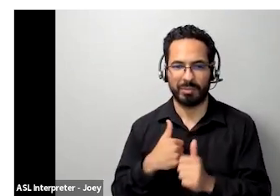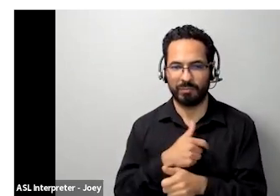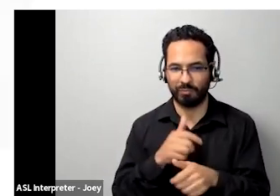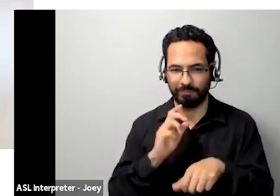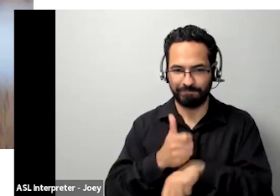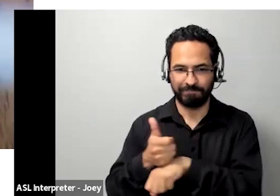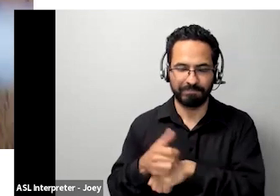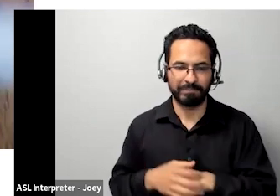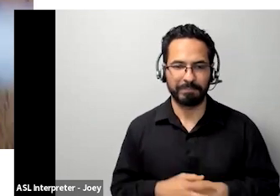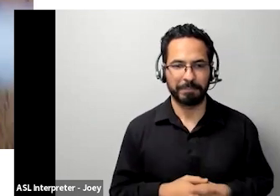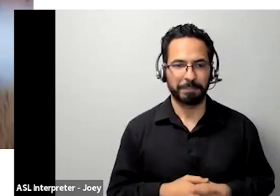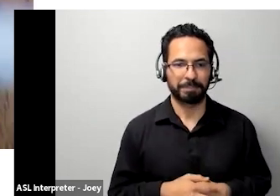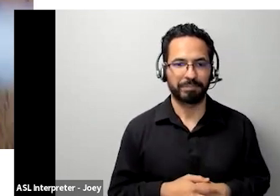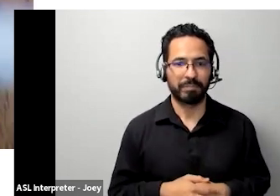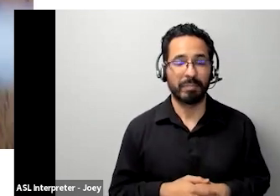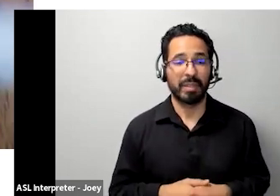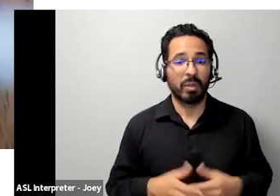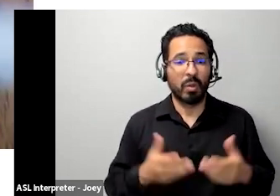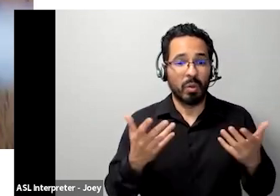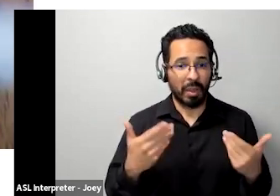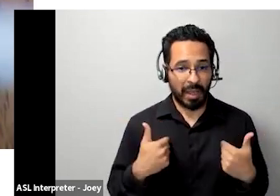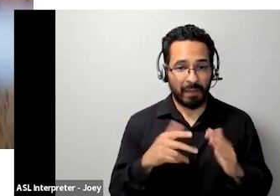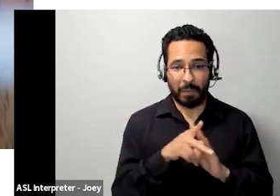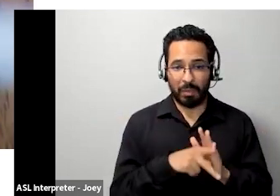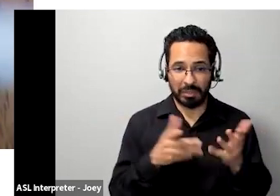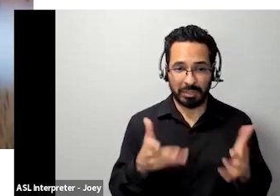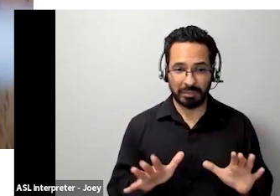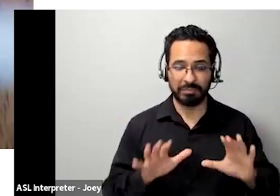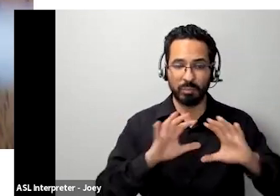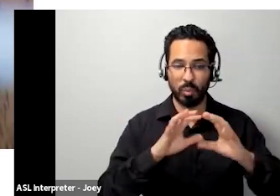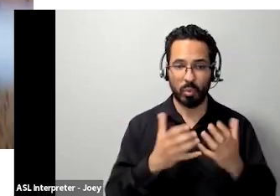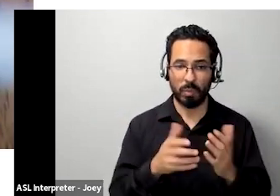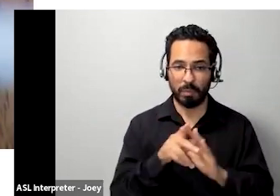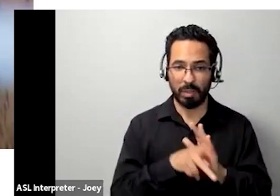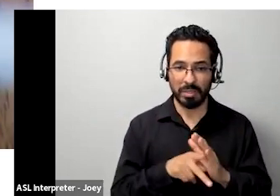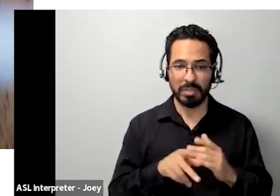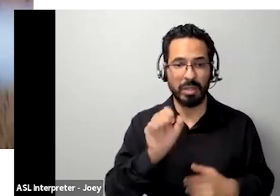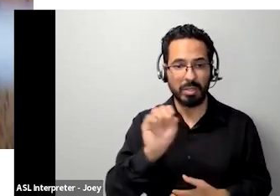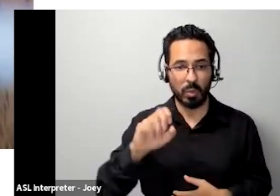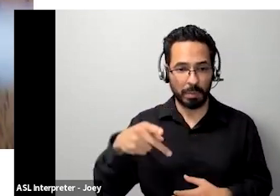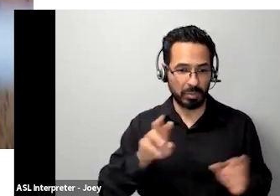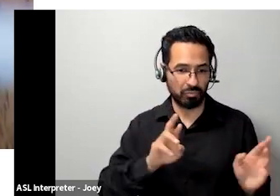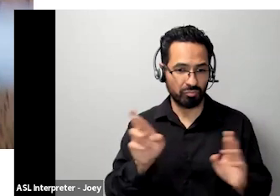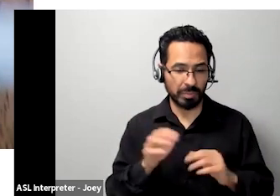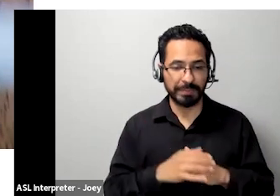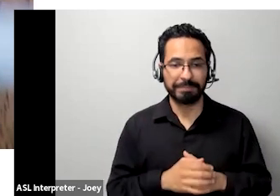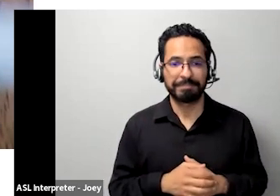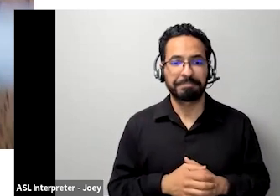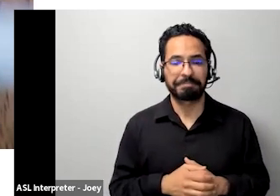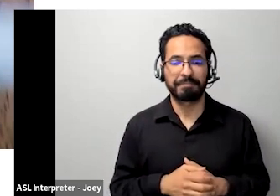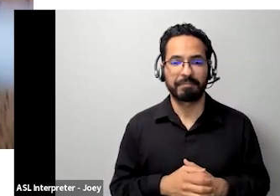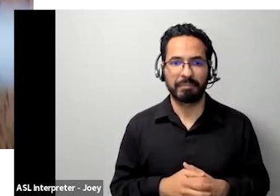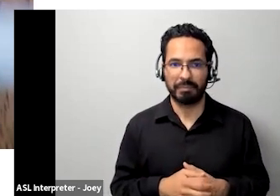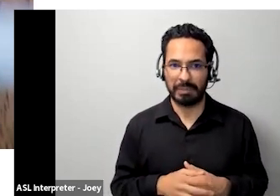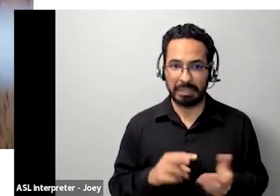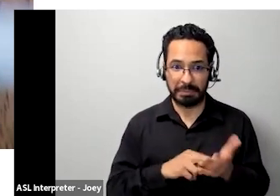So now you've got your policy, global policy, your SOPs are in place, but then you can't just